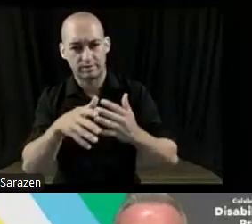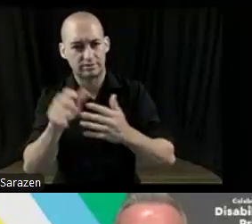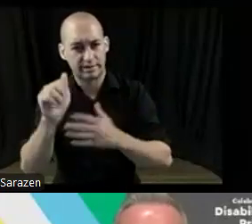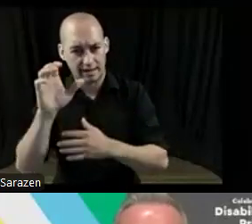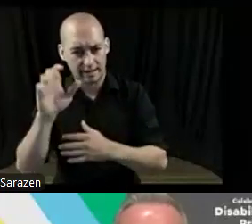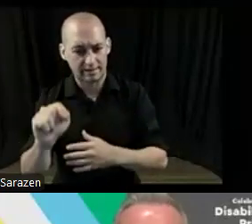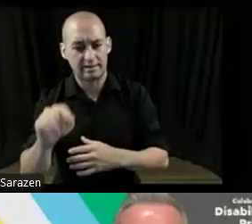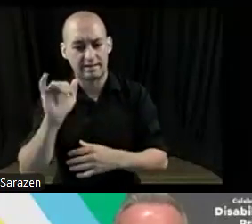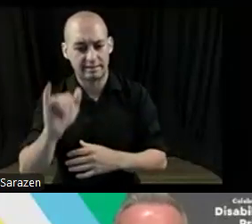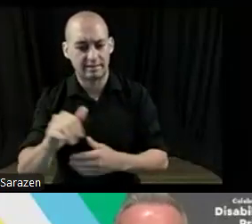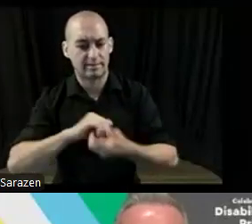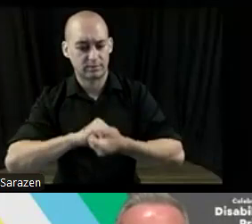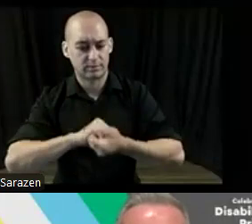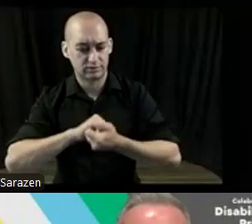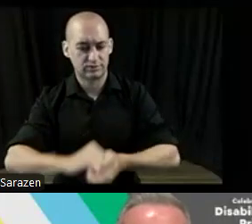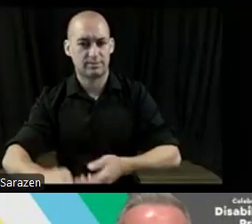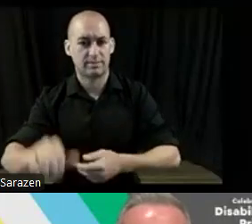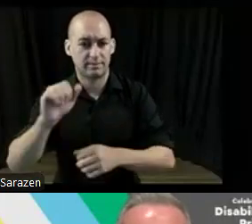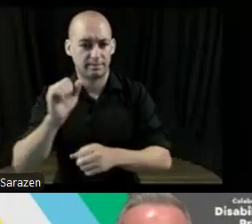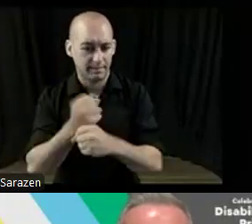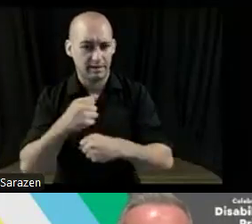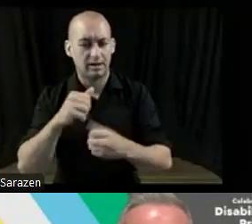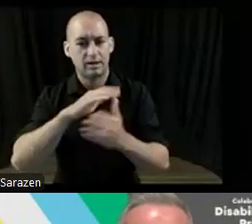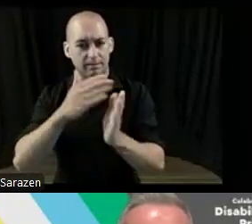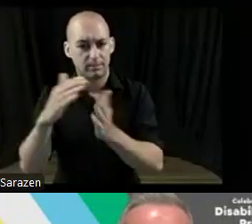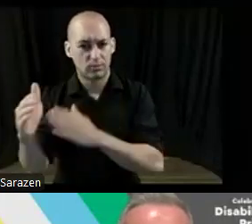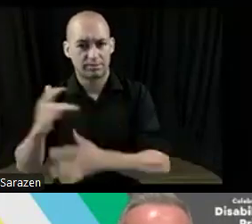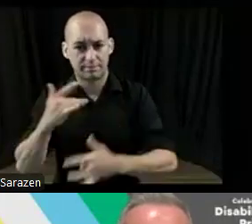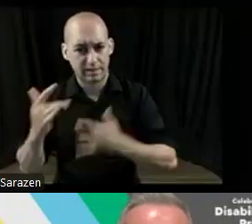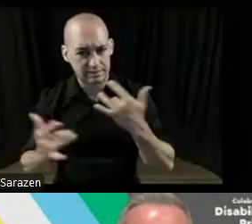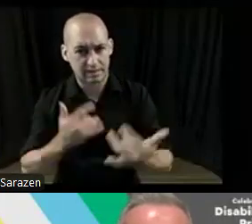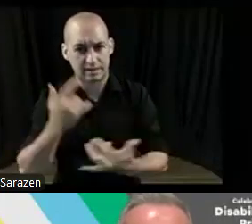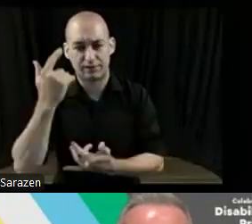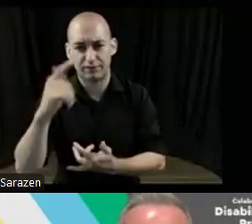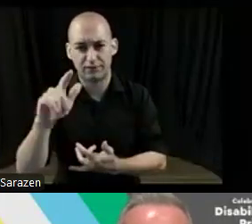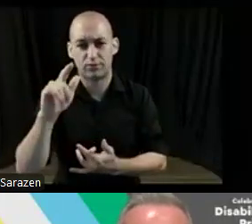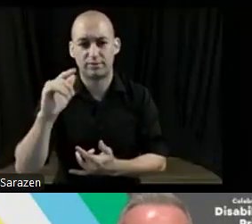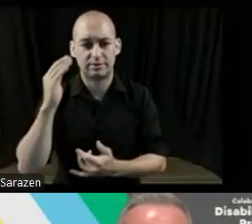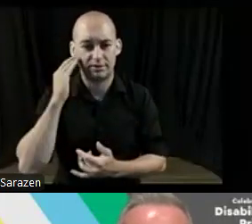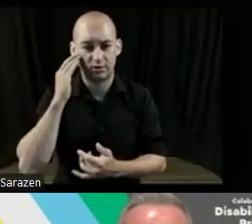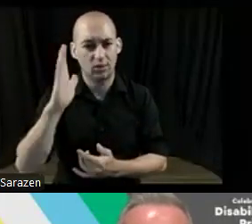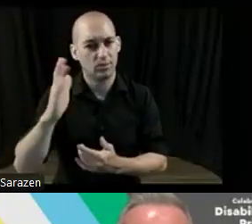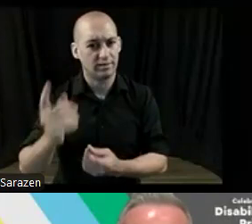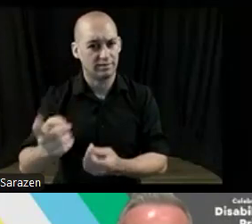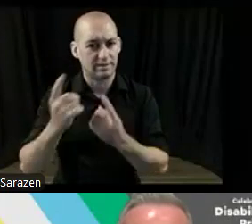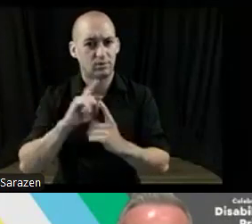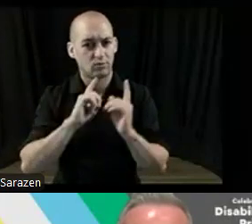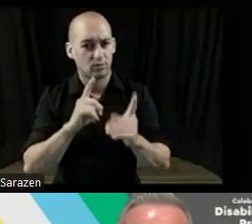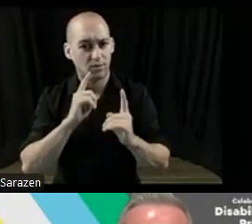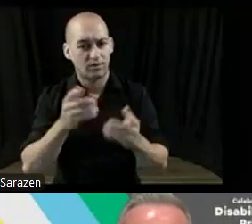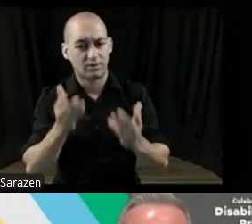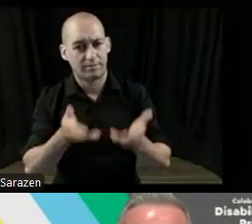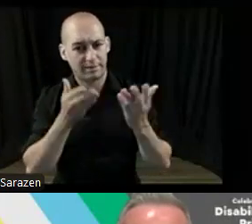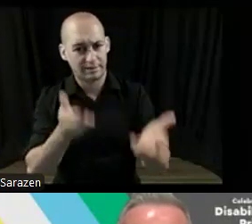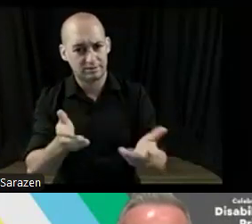That partnership has really created community, and I'm really excited for I know that there'll be an upcoming report and recommendations, but I